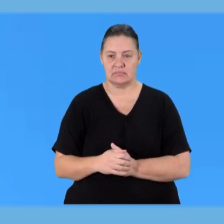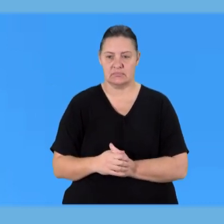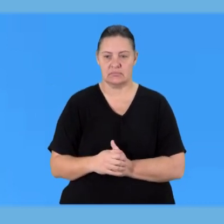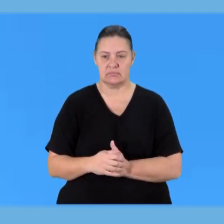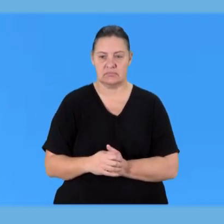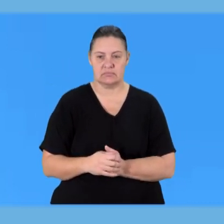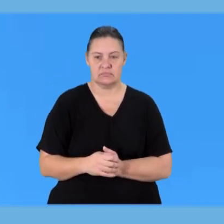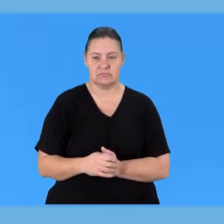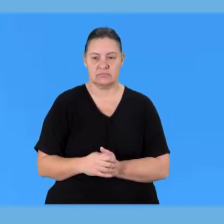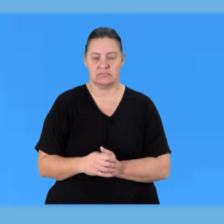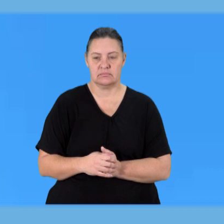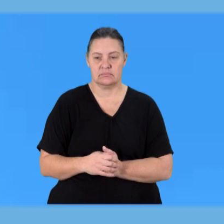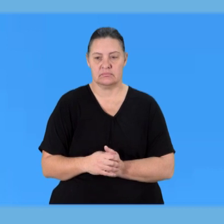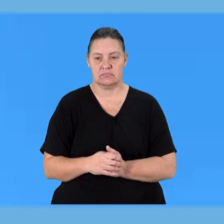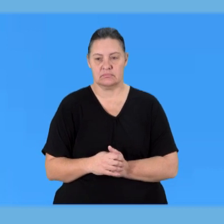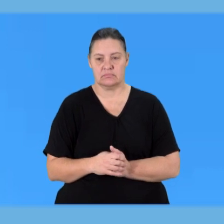Yes.